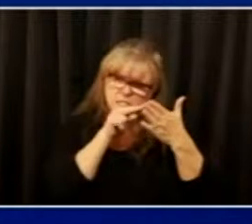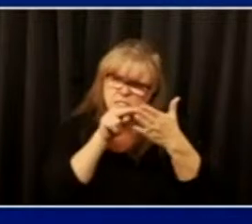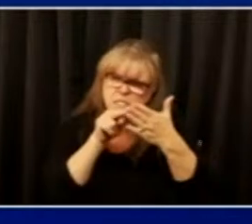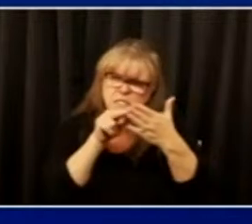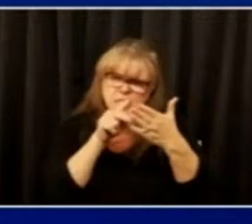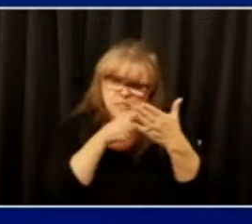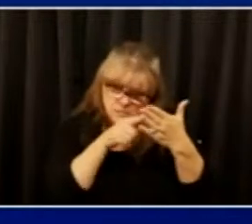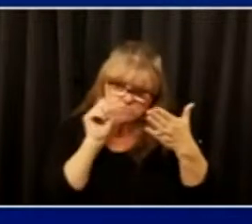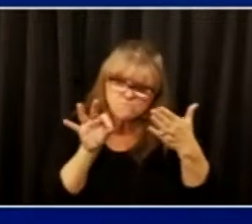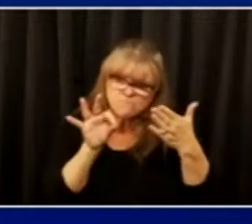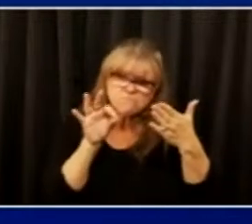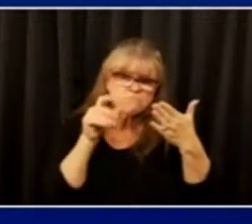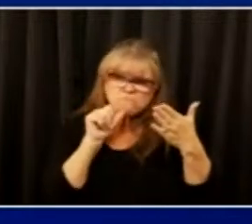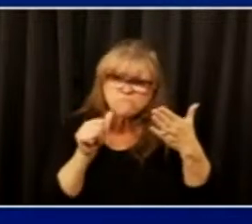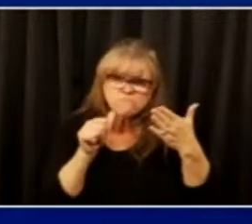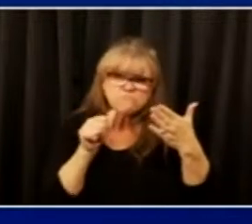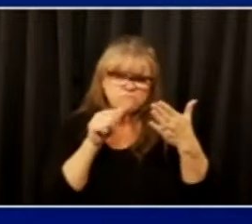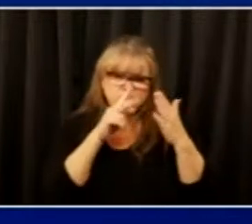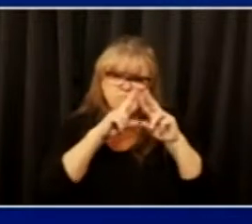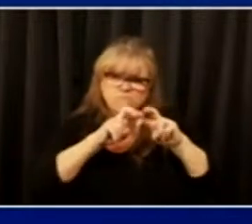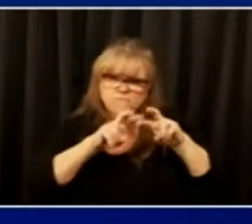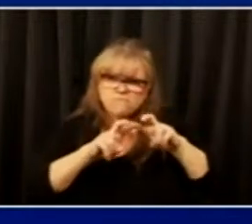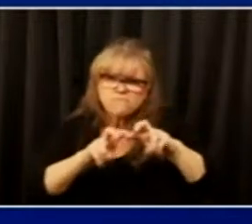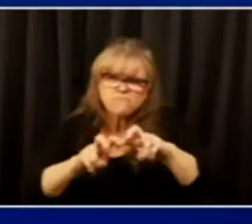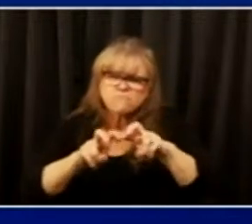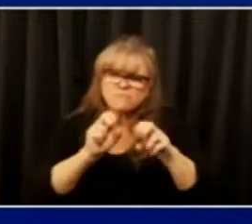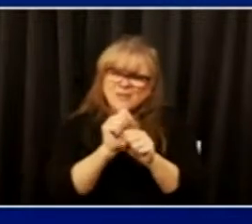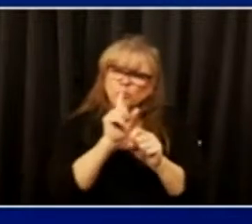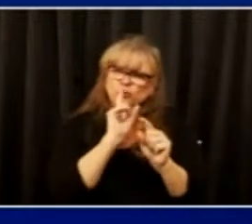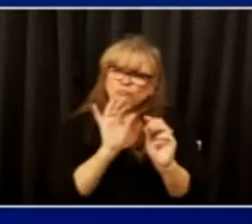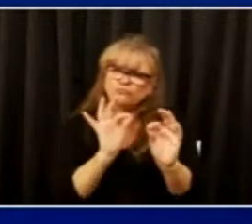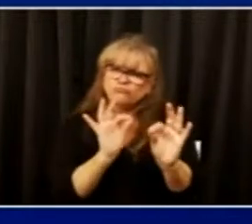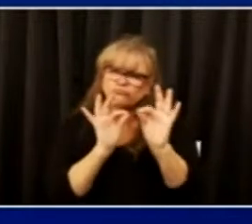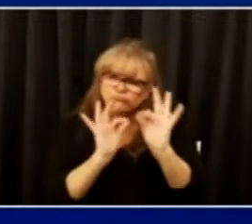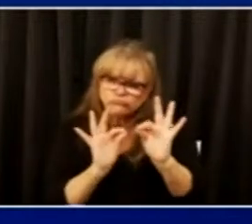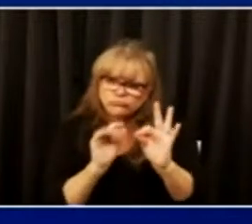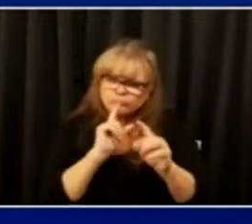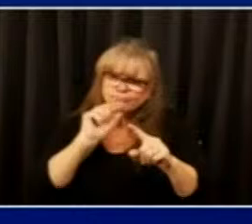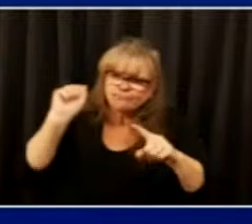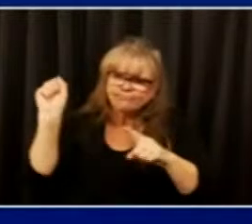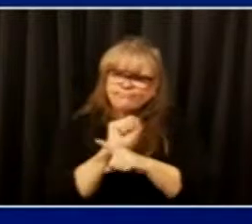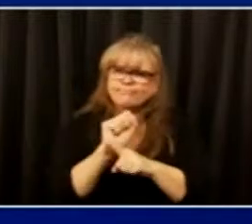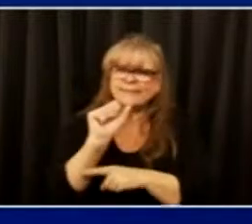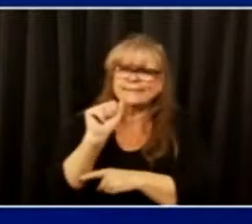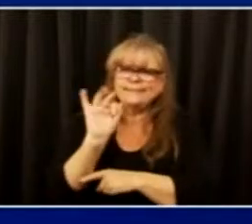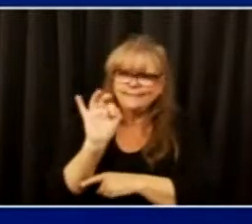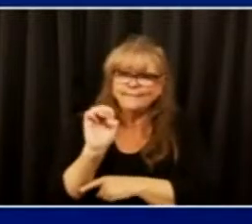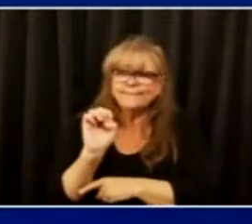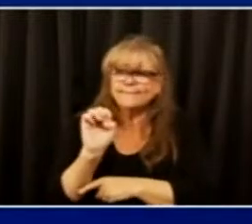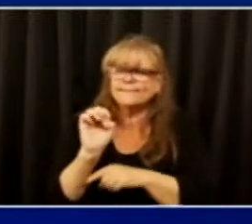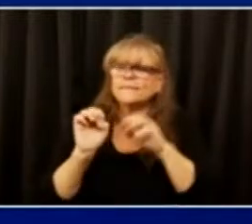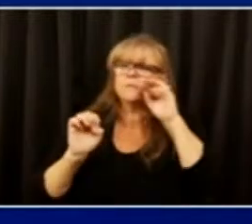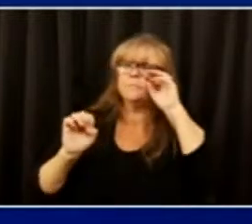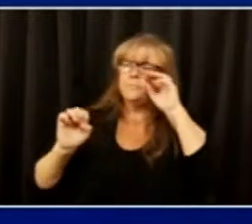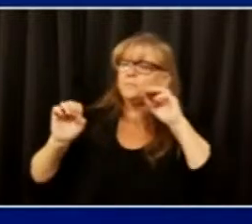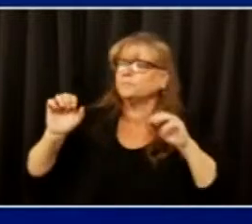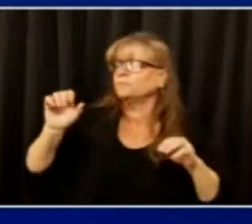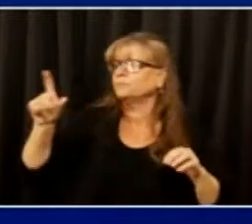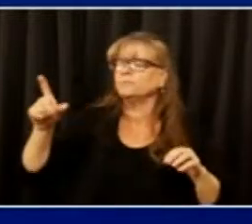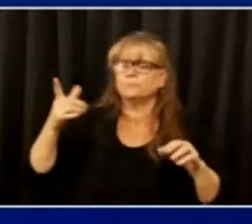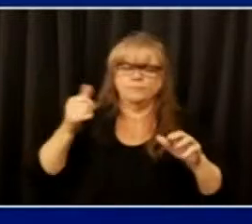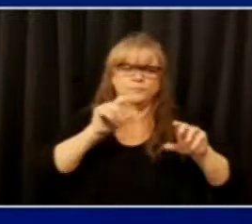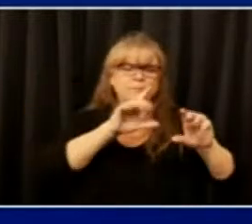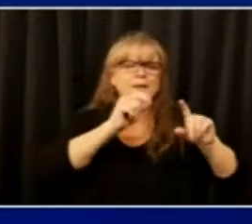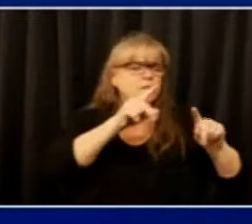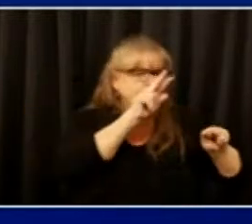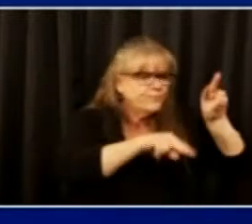they still have the same number of participants that are going to be involved in some of these clinical trials. They still have a very rigorous process to make sure that